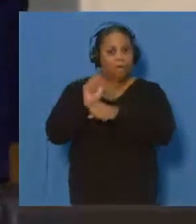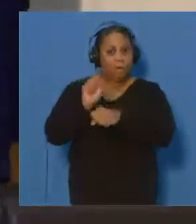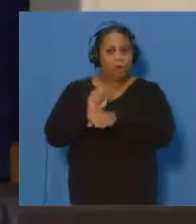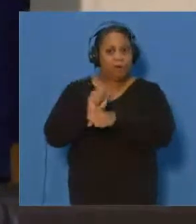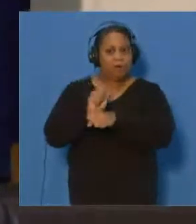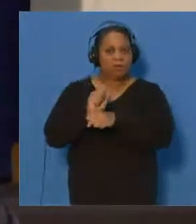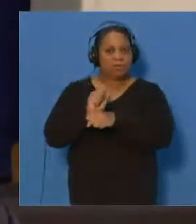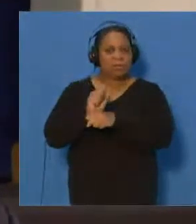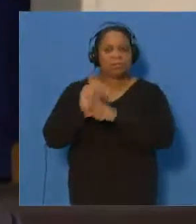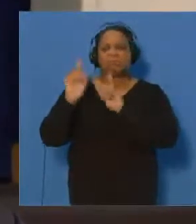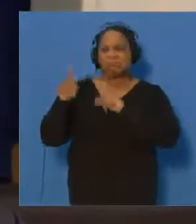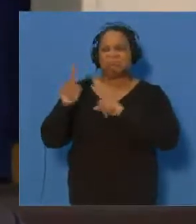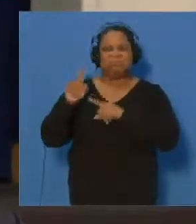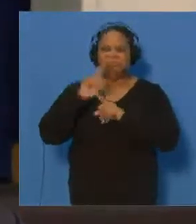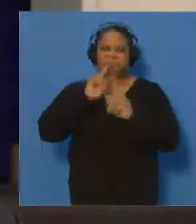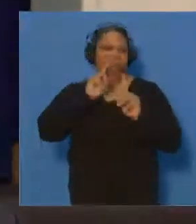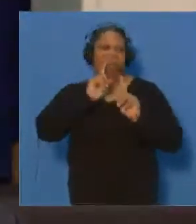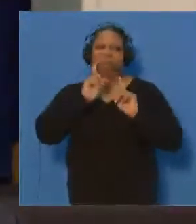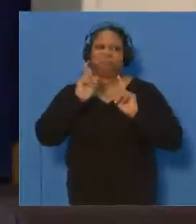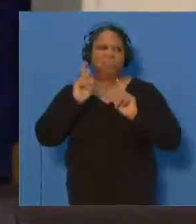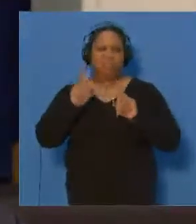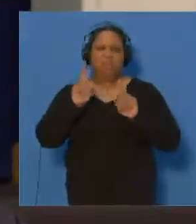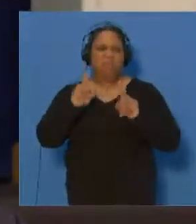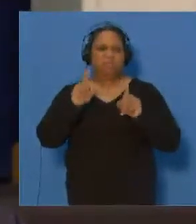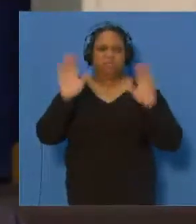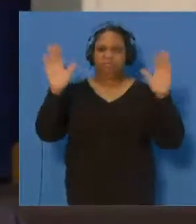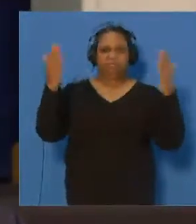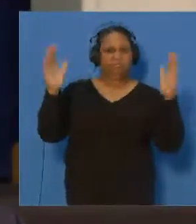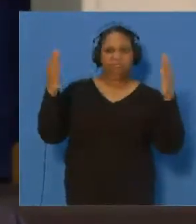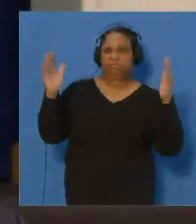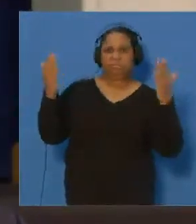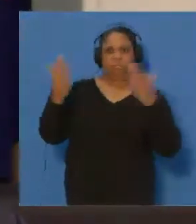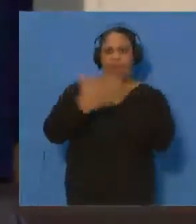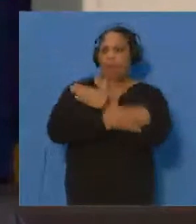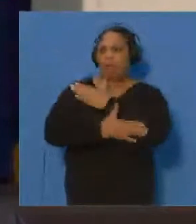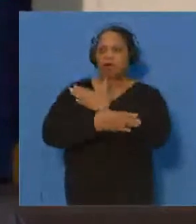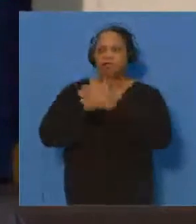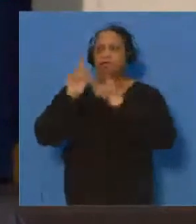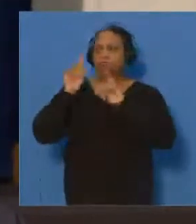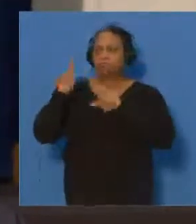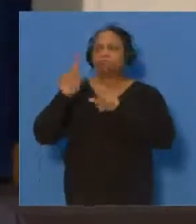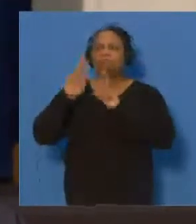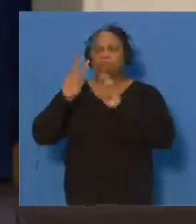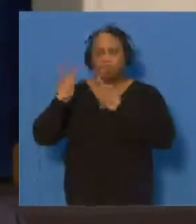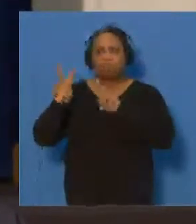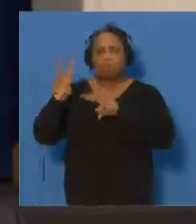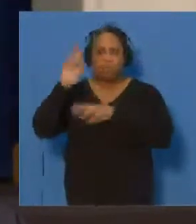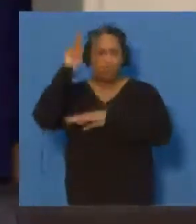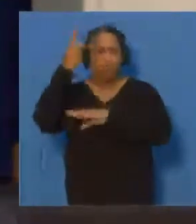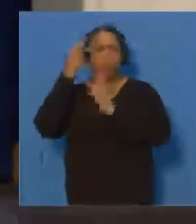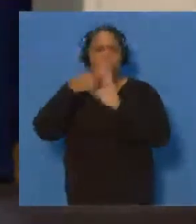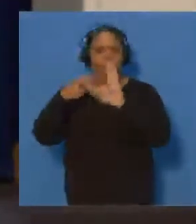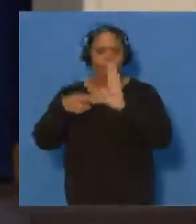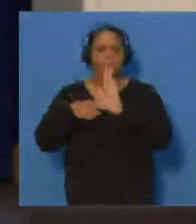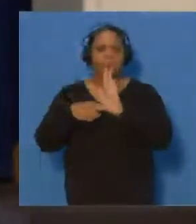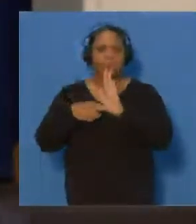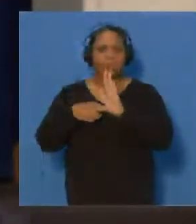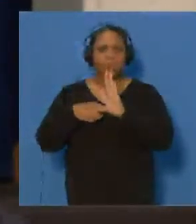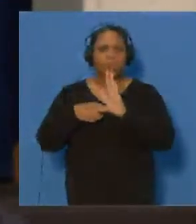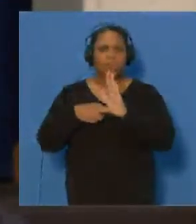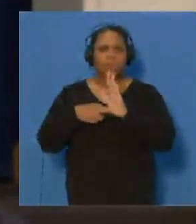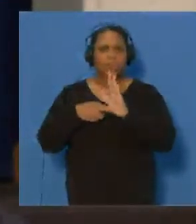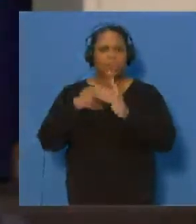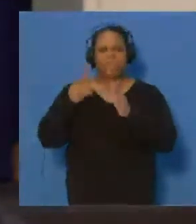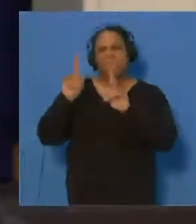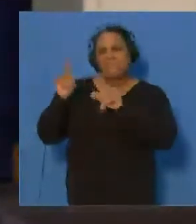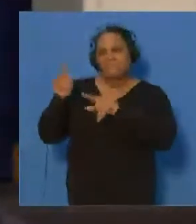Actually have to look at other countries, how they're doing it. What we had to look at is at the parliamentary registry. And when we looked at the parliamentary registry, when you get to the